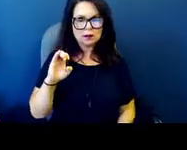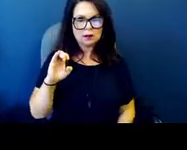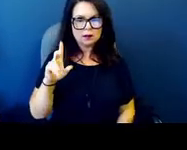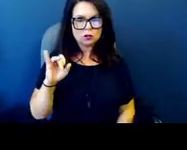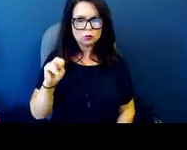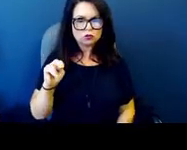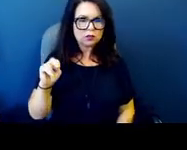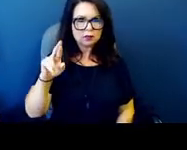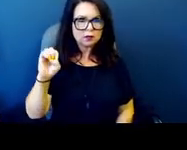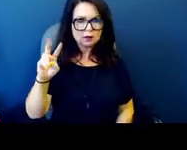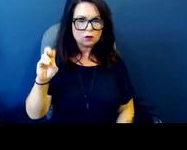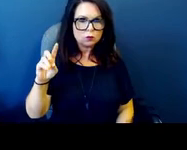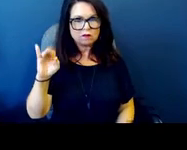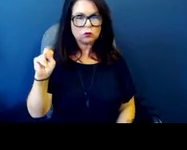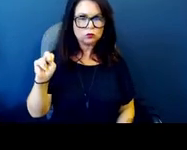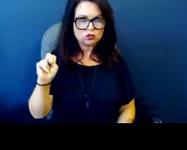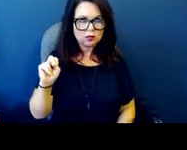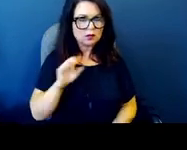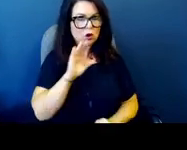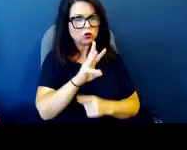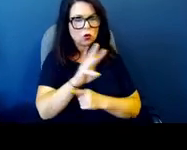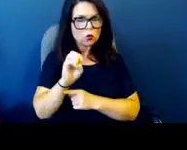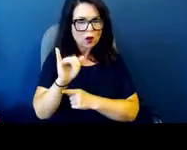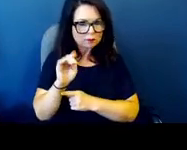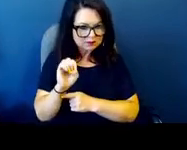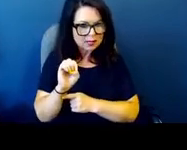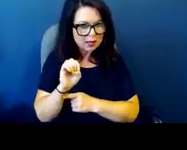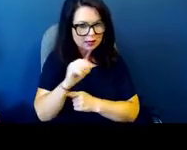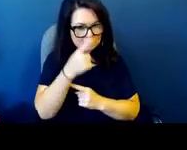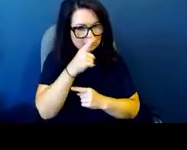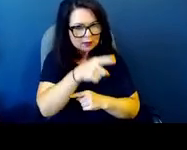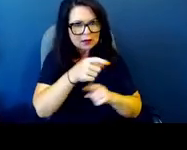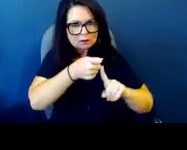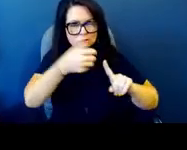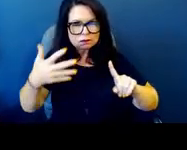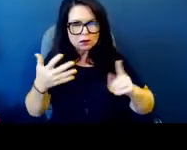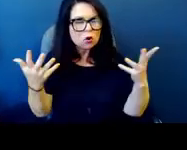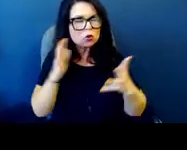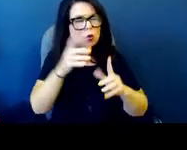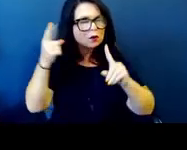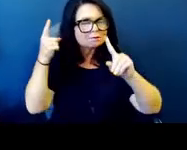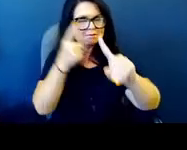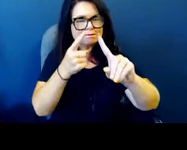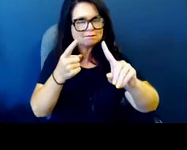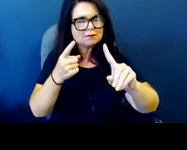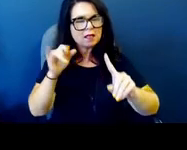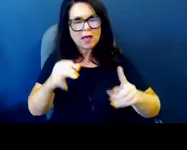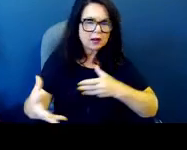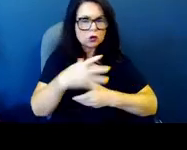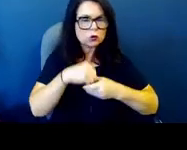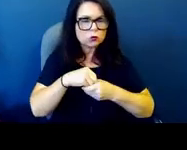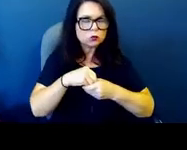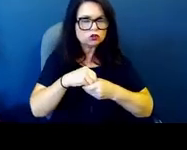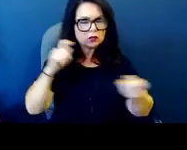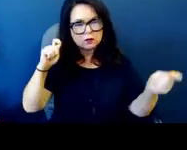And on your website, Toss Speaks, can you share a little bit about what was your motivation for the inclusion revolution, and how do